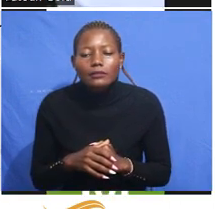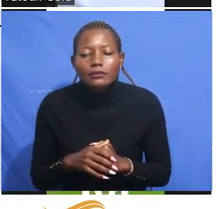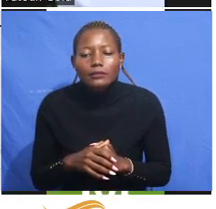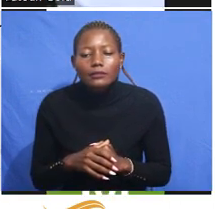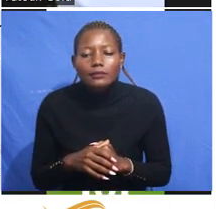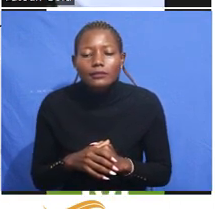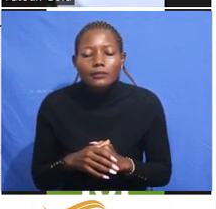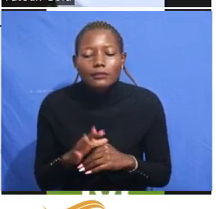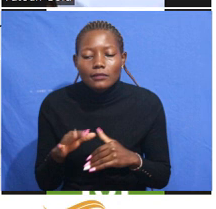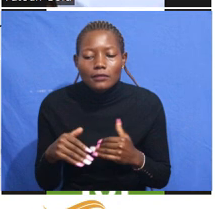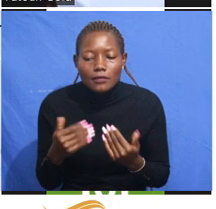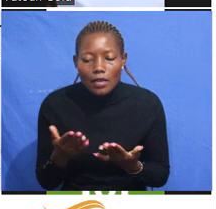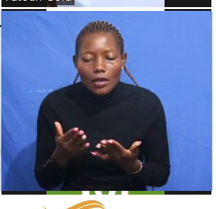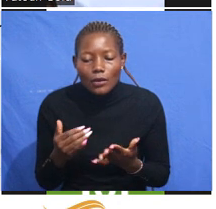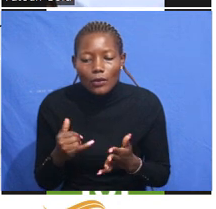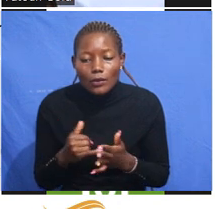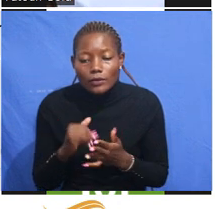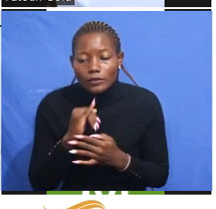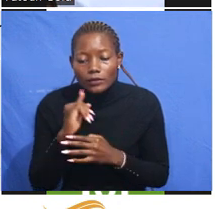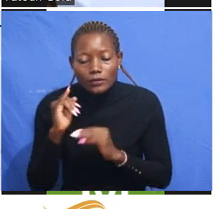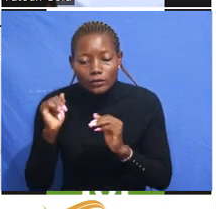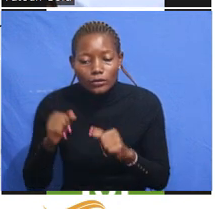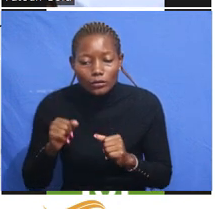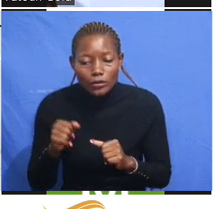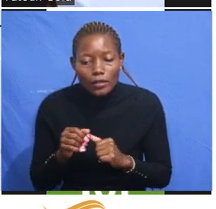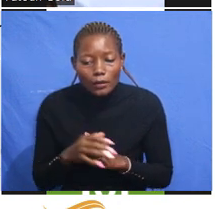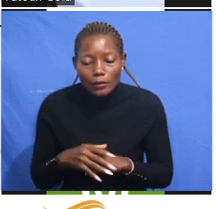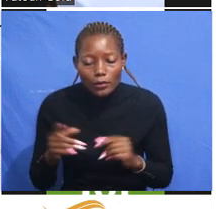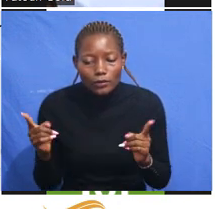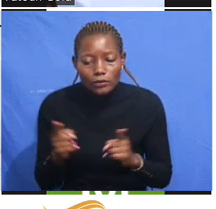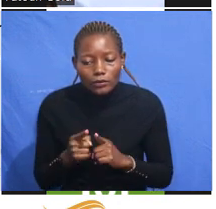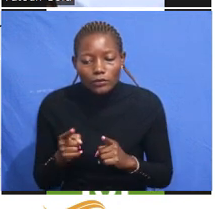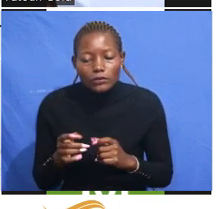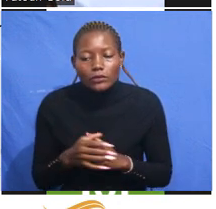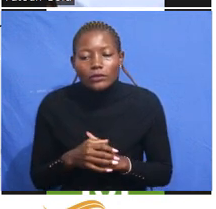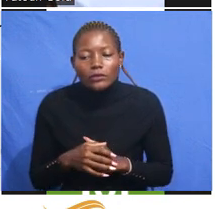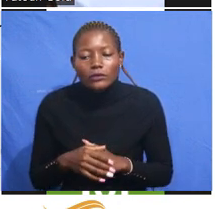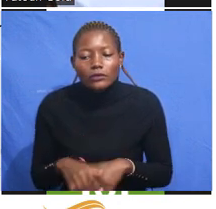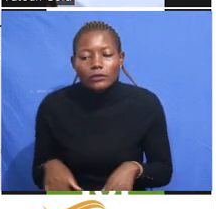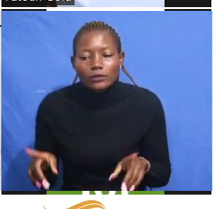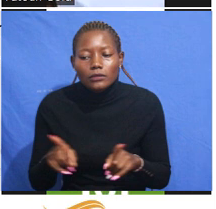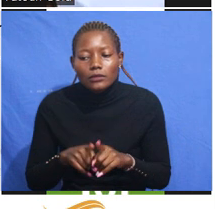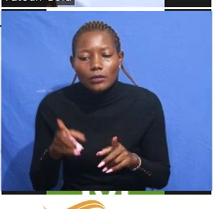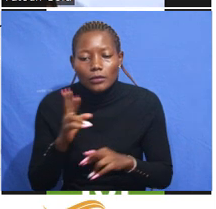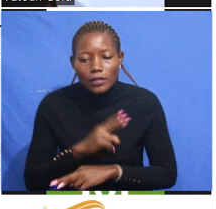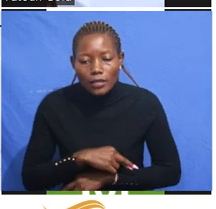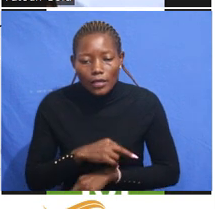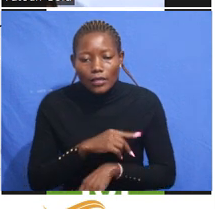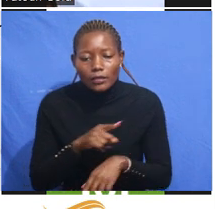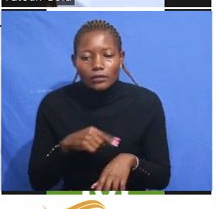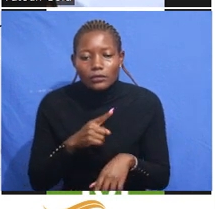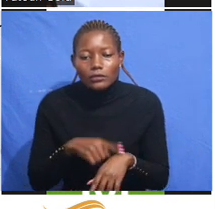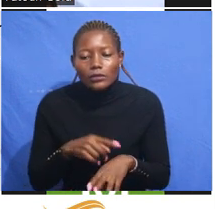how it is structured to be able to shorten and relax when it is providing